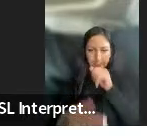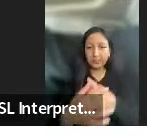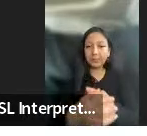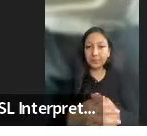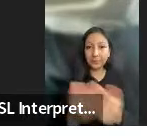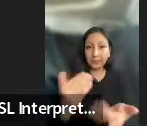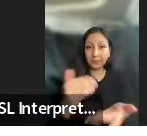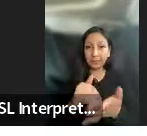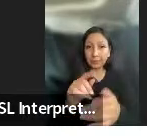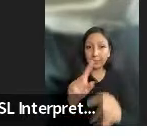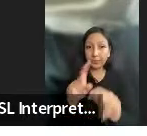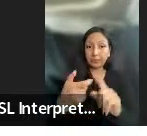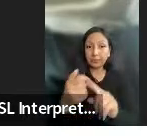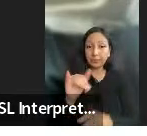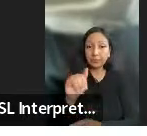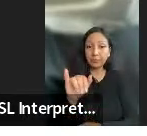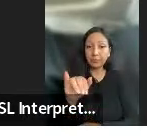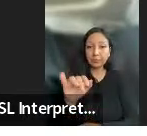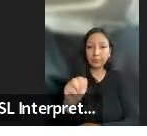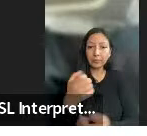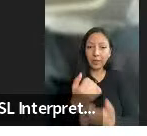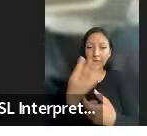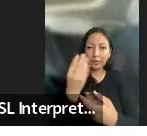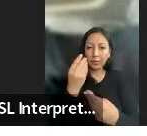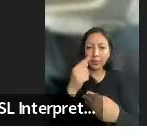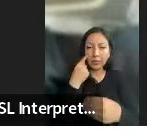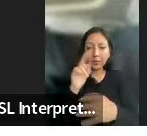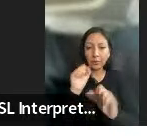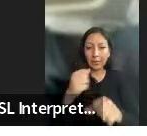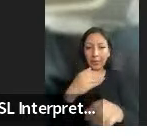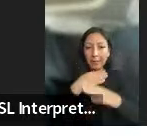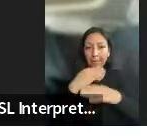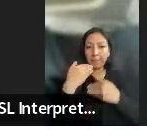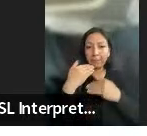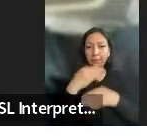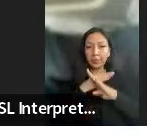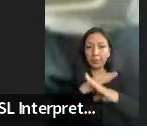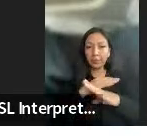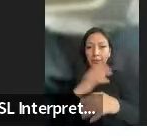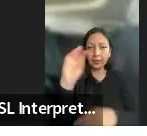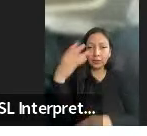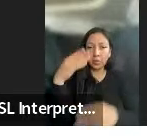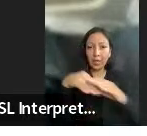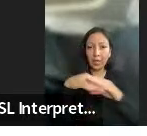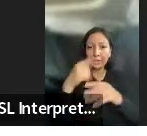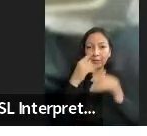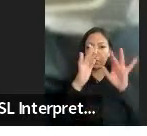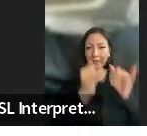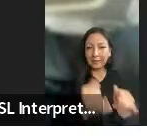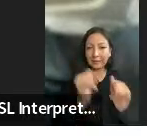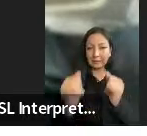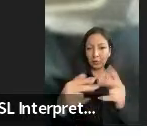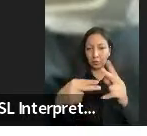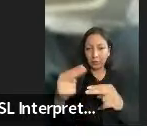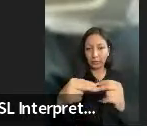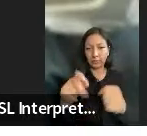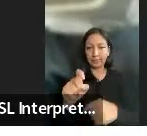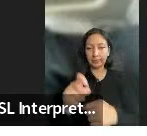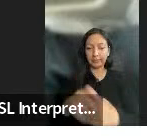again, question from Jim. Any consideration of protecting solar access to individual buildings?